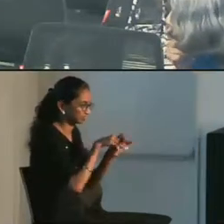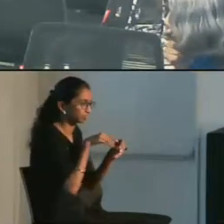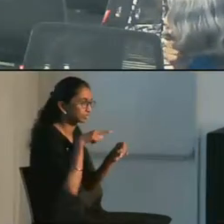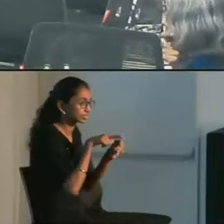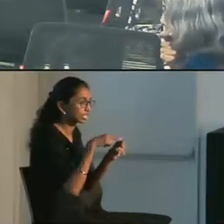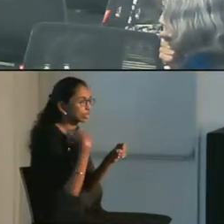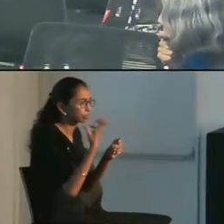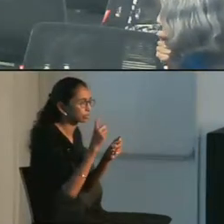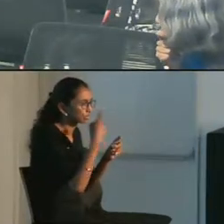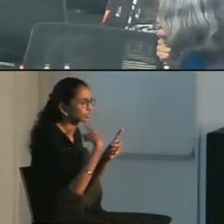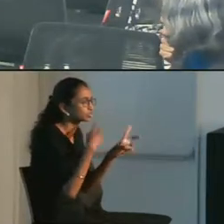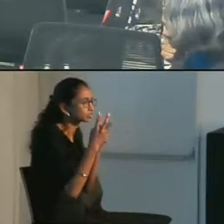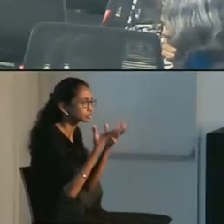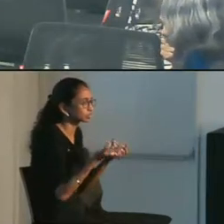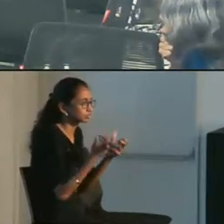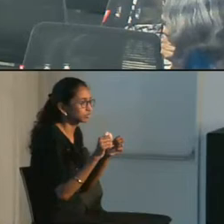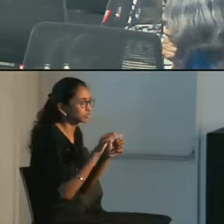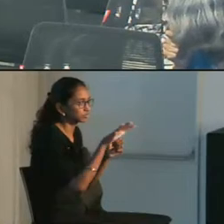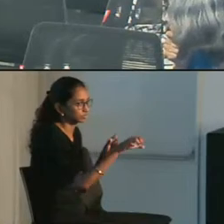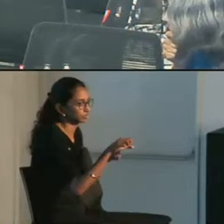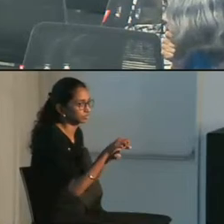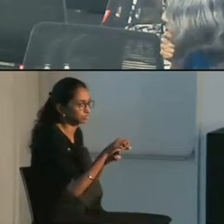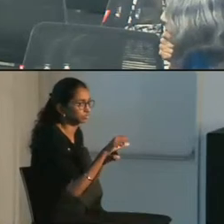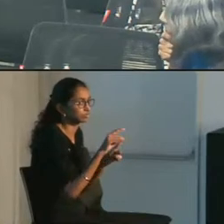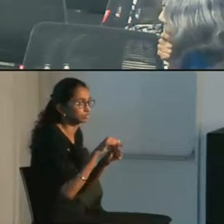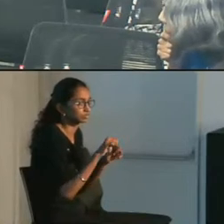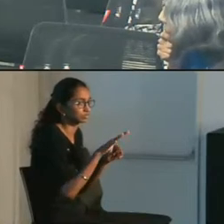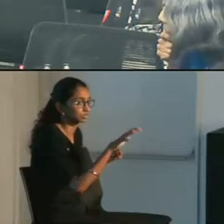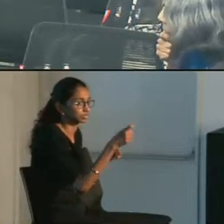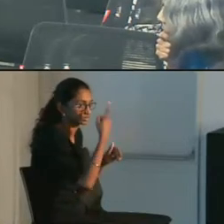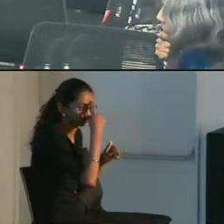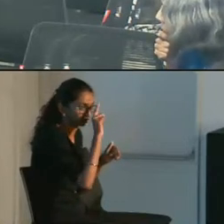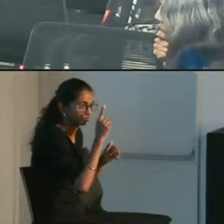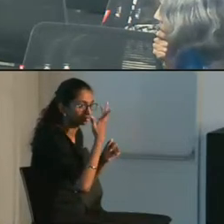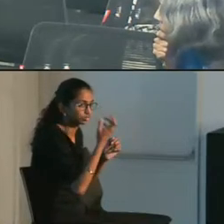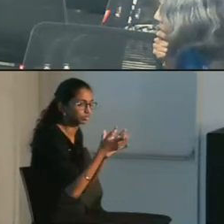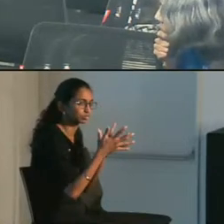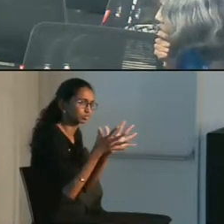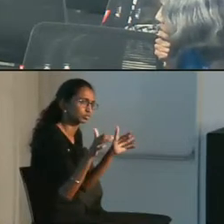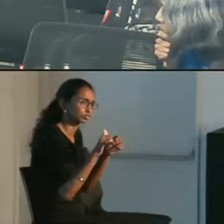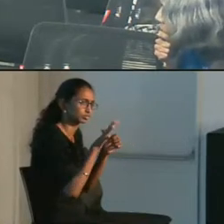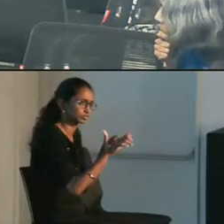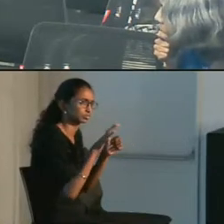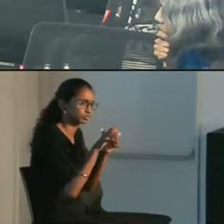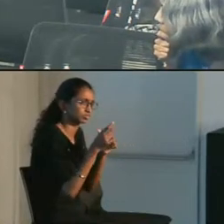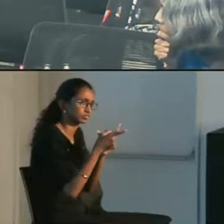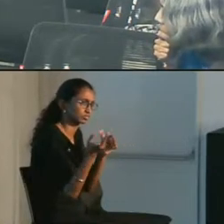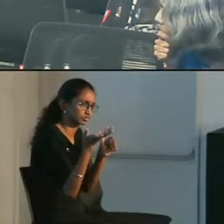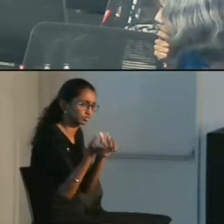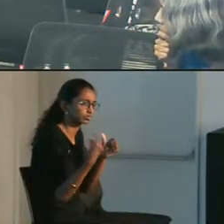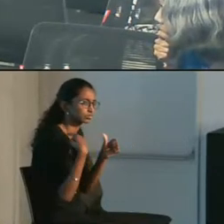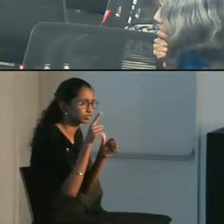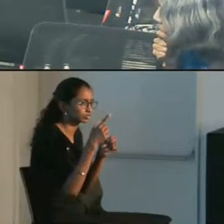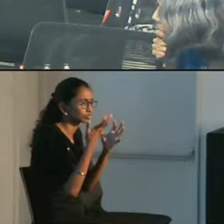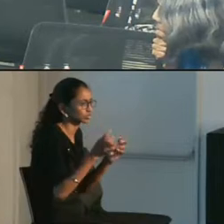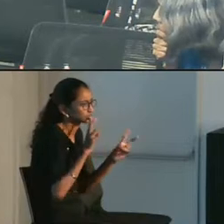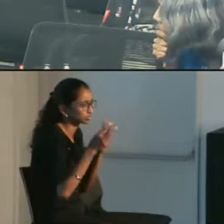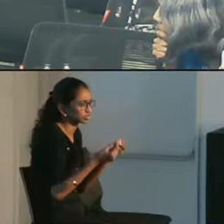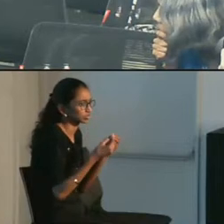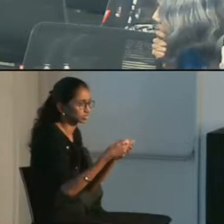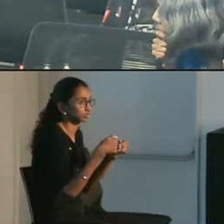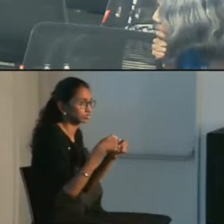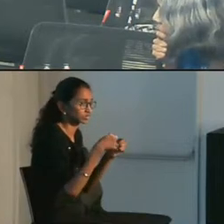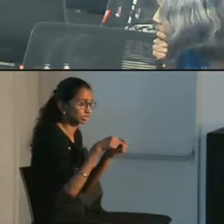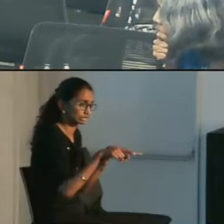access. To an elite, to a Savarna crowd, there is a lot more access. I want to talk about whether the